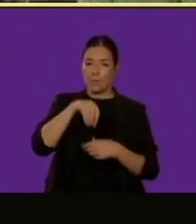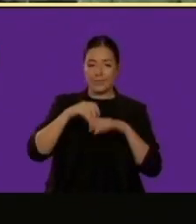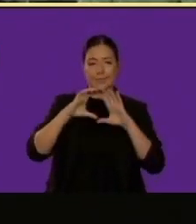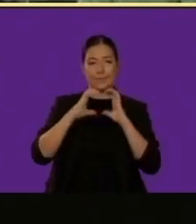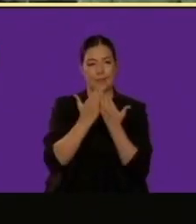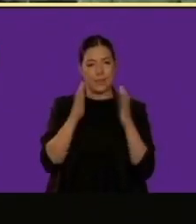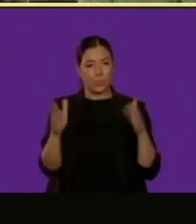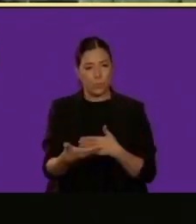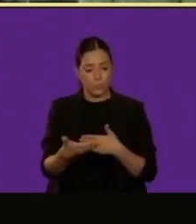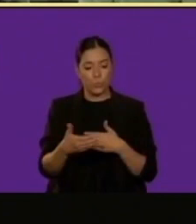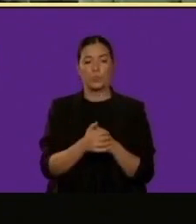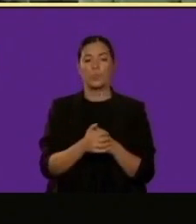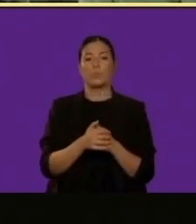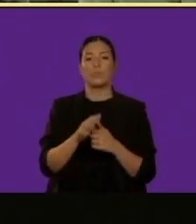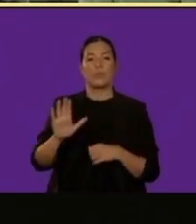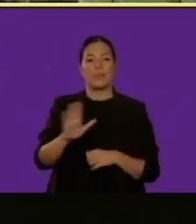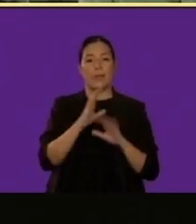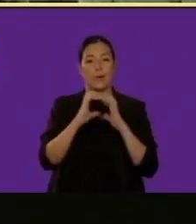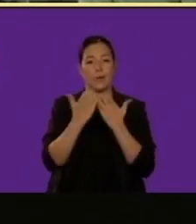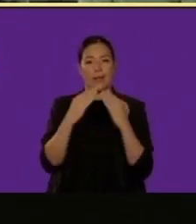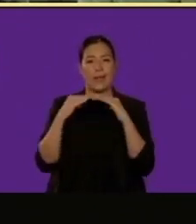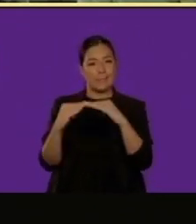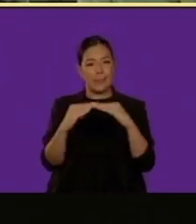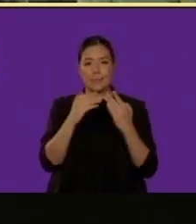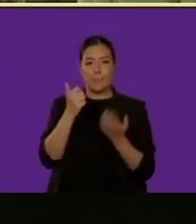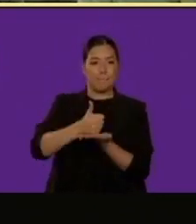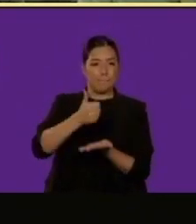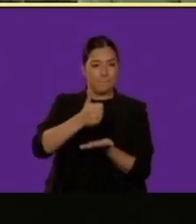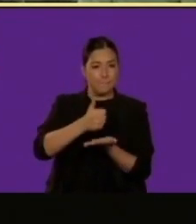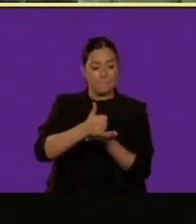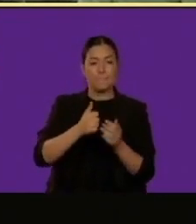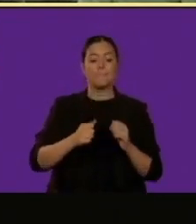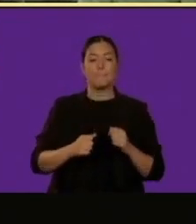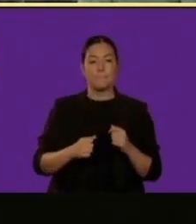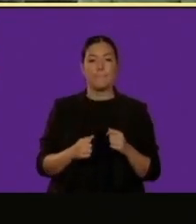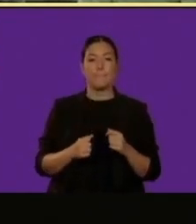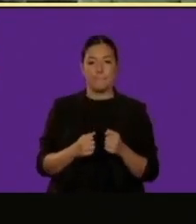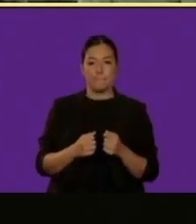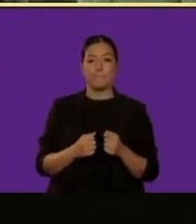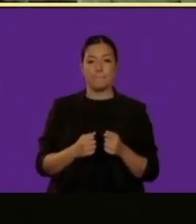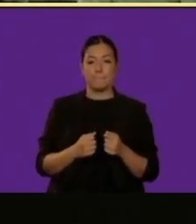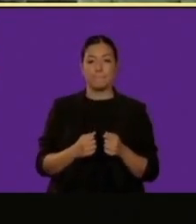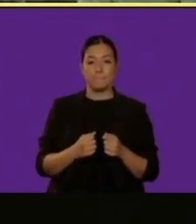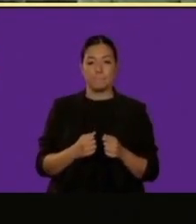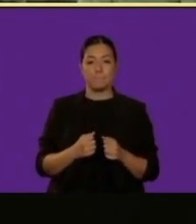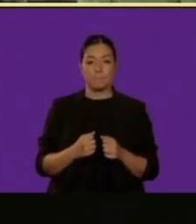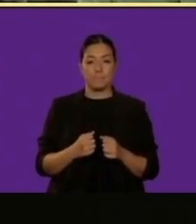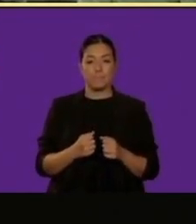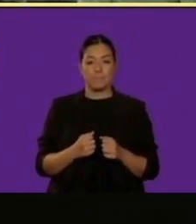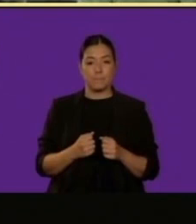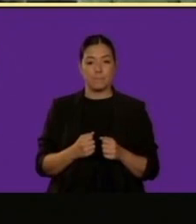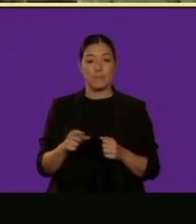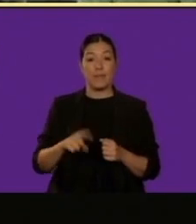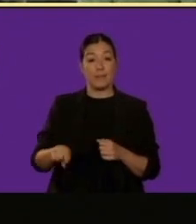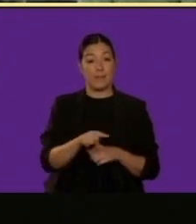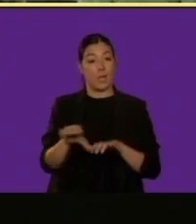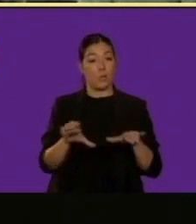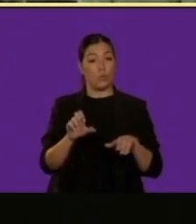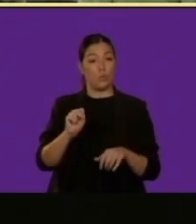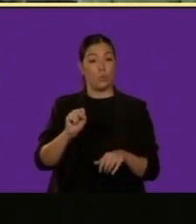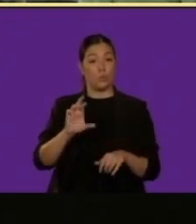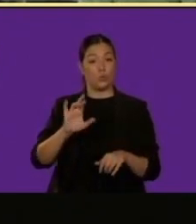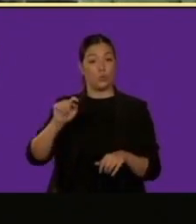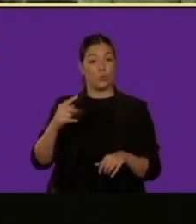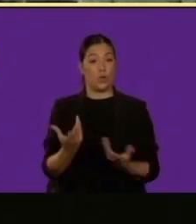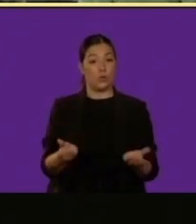and then 3D printing with these blocks of Scratch Junior. We have been collaborating with the team